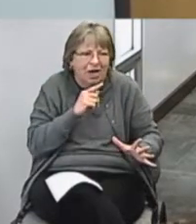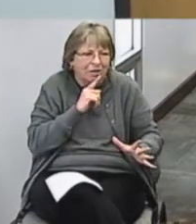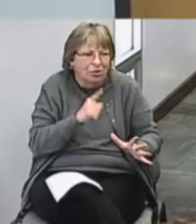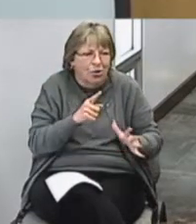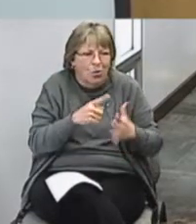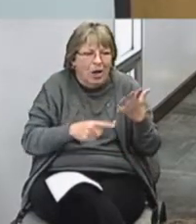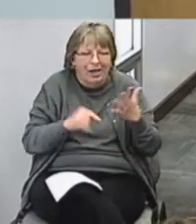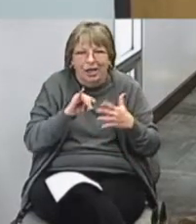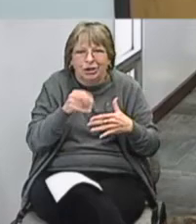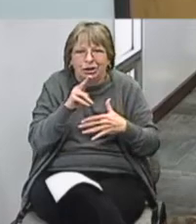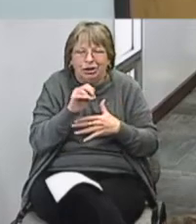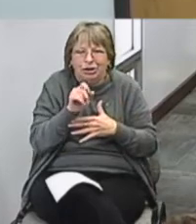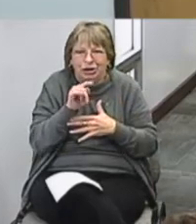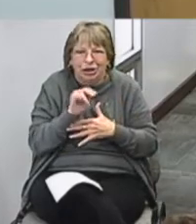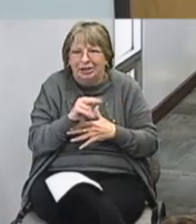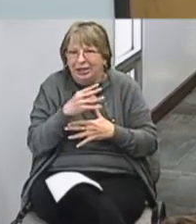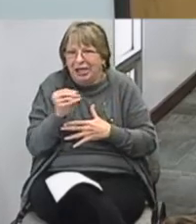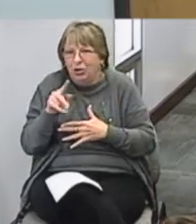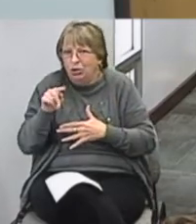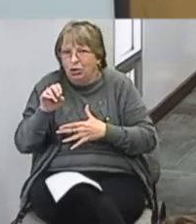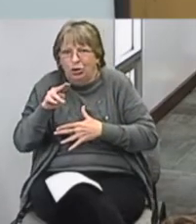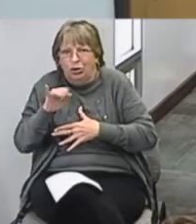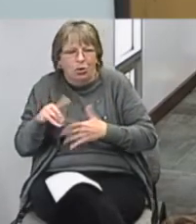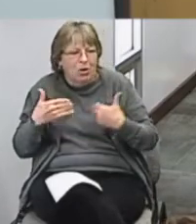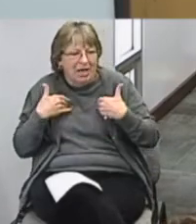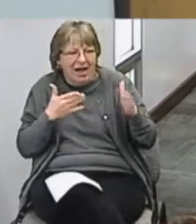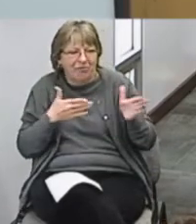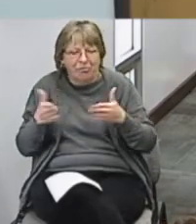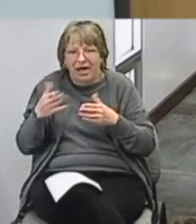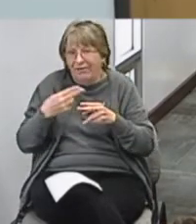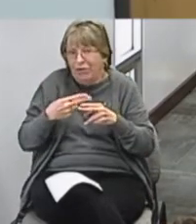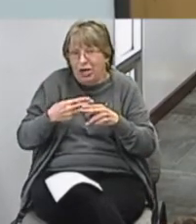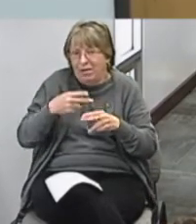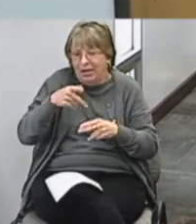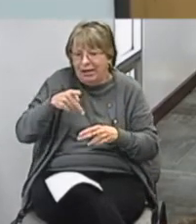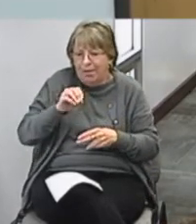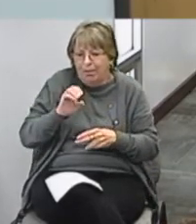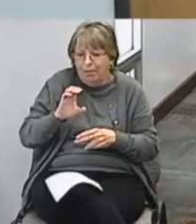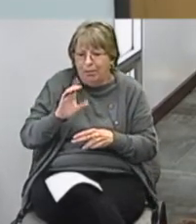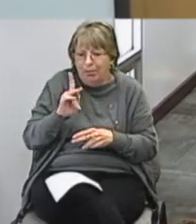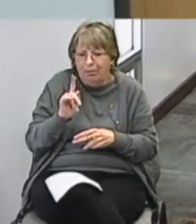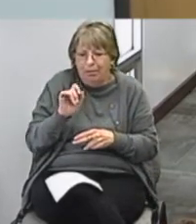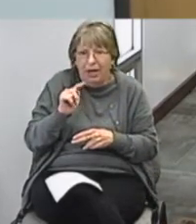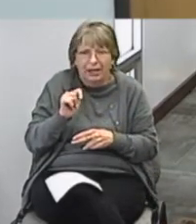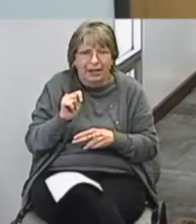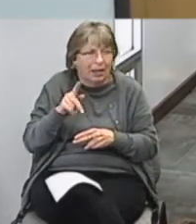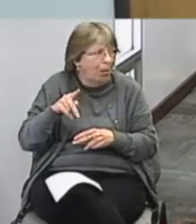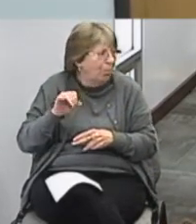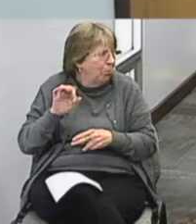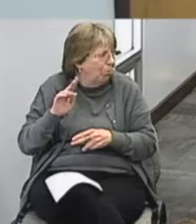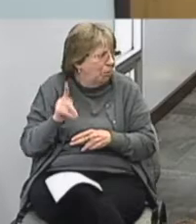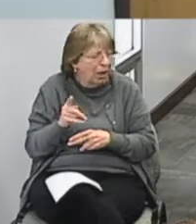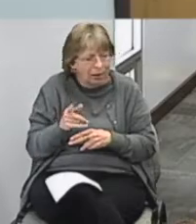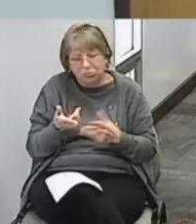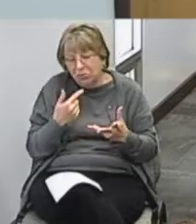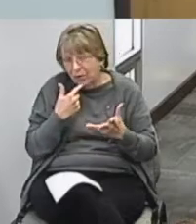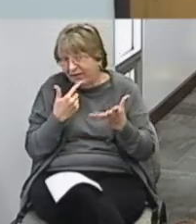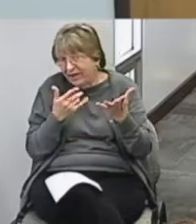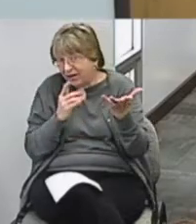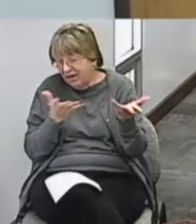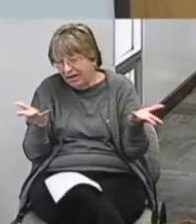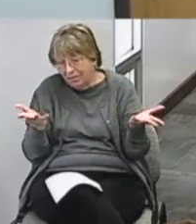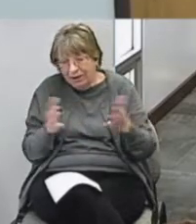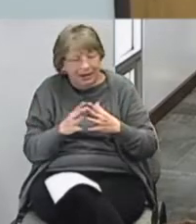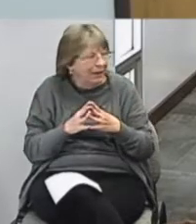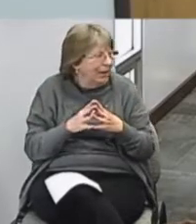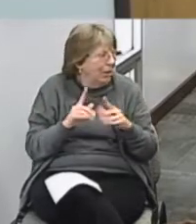plan for is actually naming that that pocket park also too. We've thrown it up to them, you know, mentioned it to them, you know, but like I said, no decisions